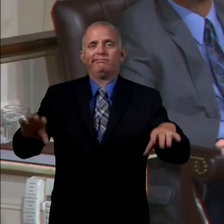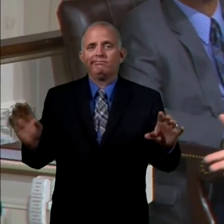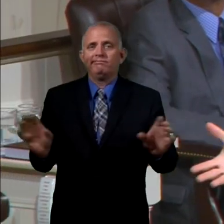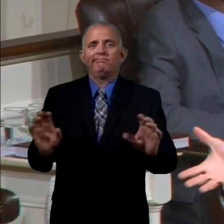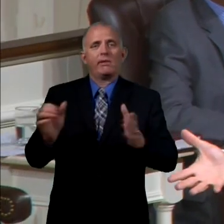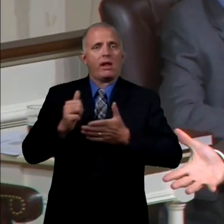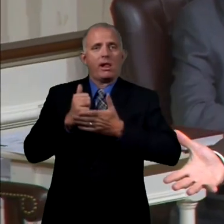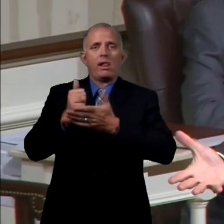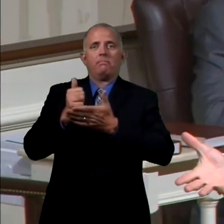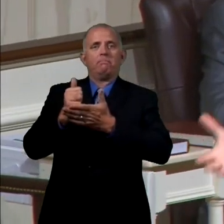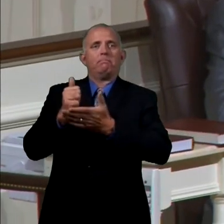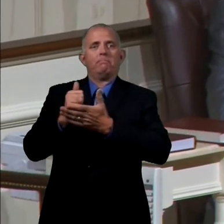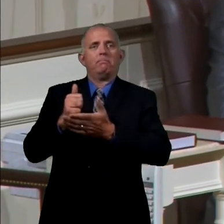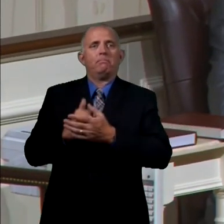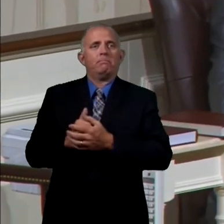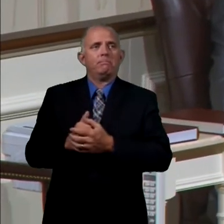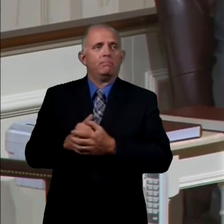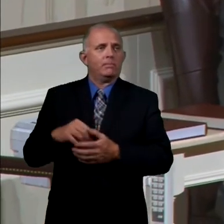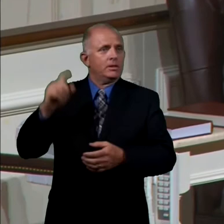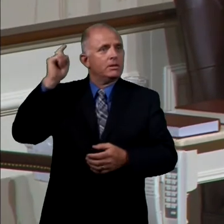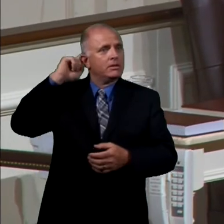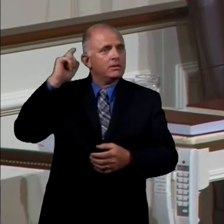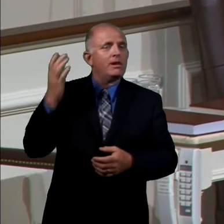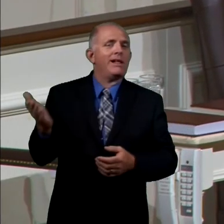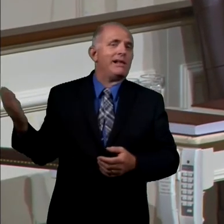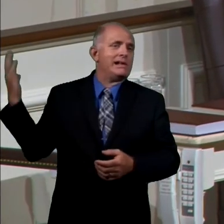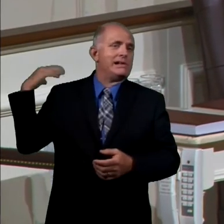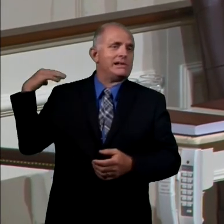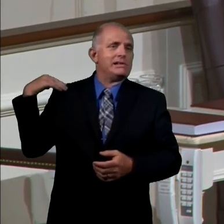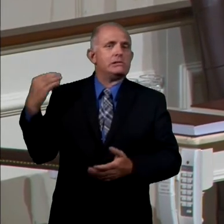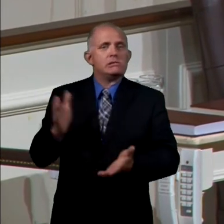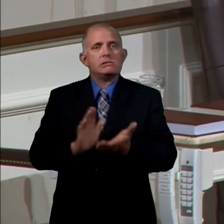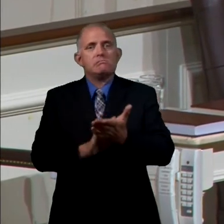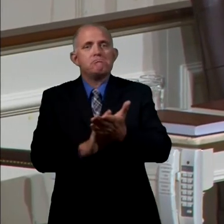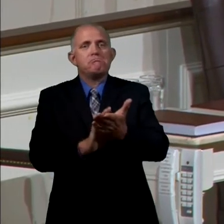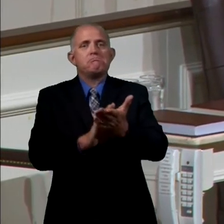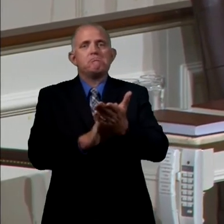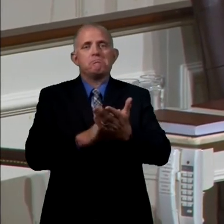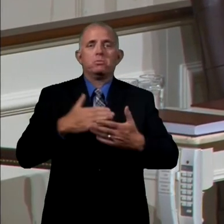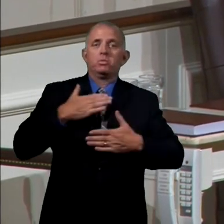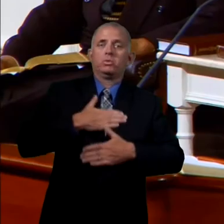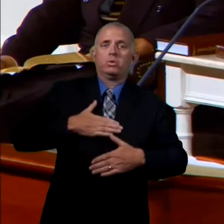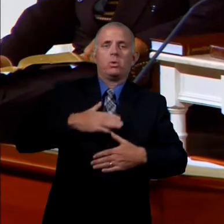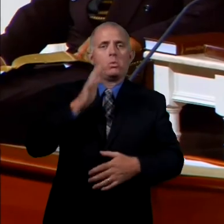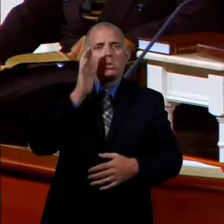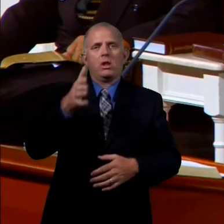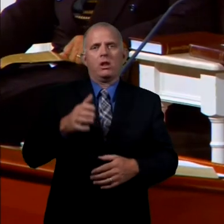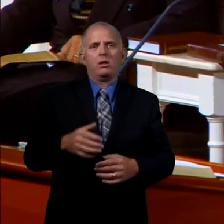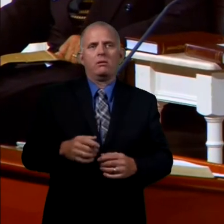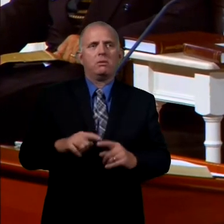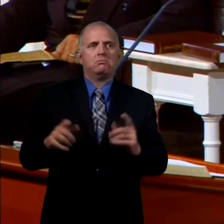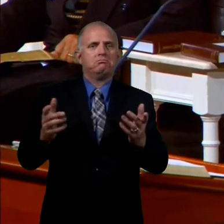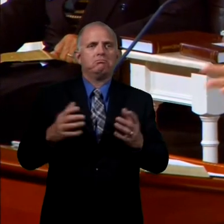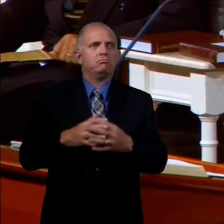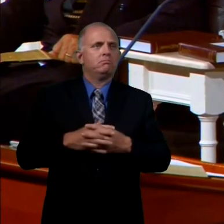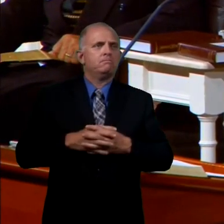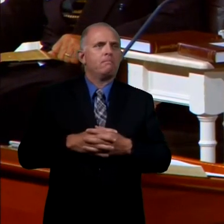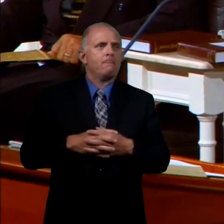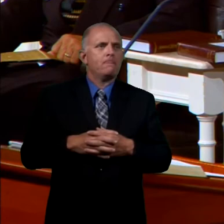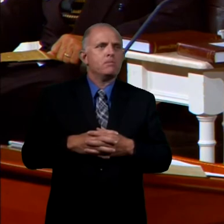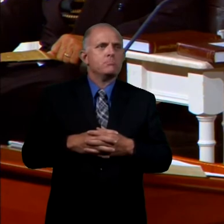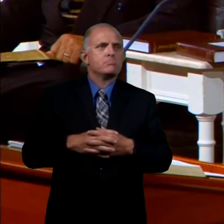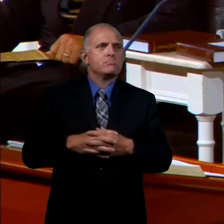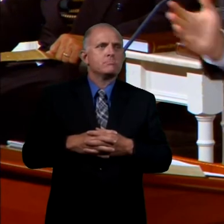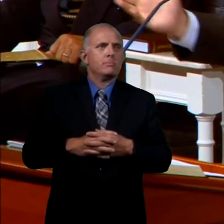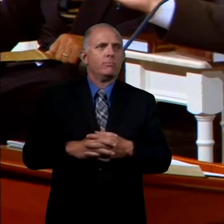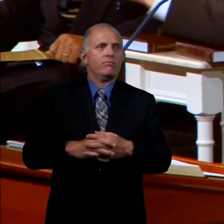to get a pat on the back this time. Maybe they're really going to appreciate him this time. As he healed the last